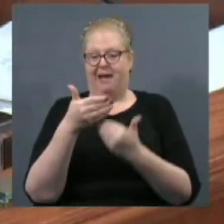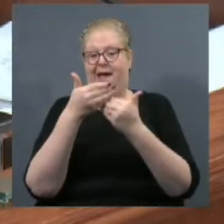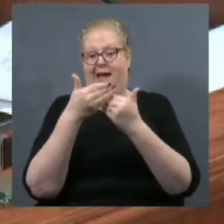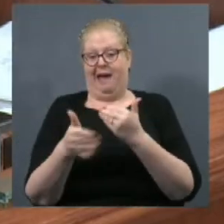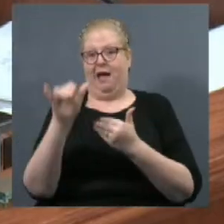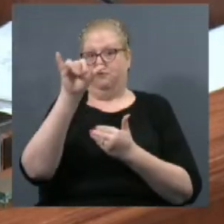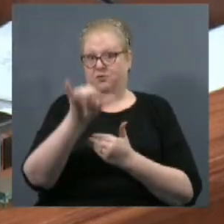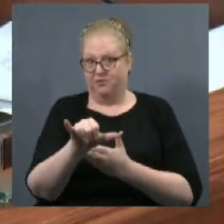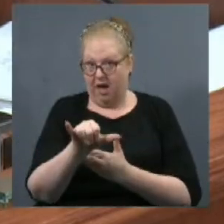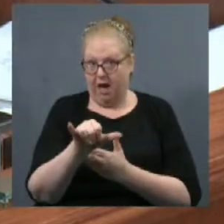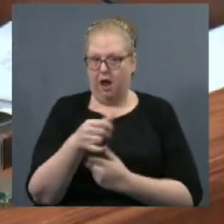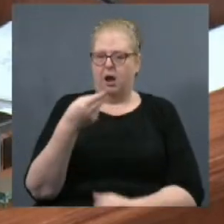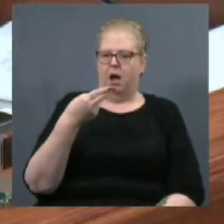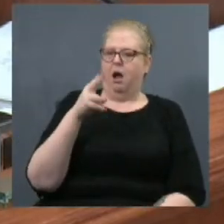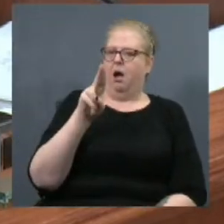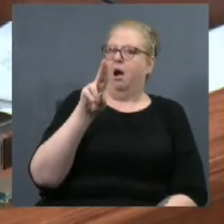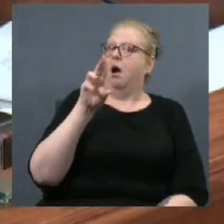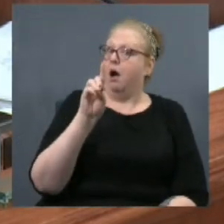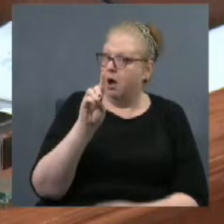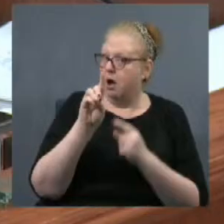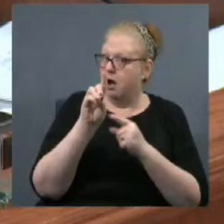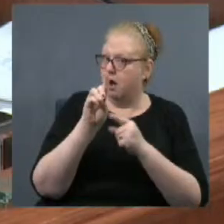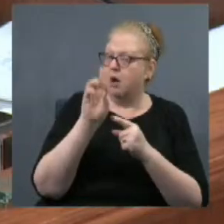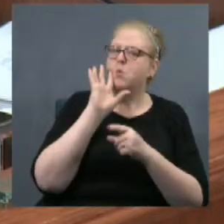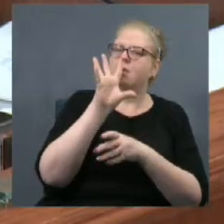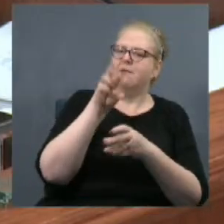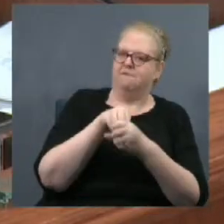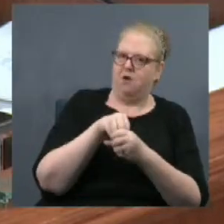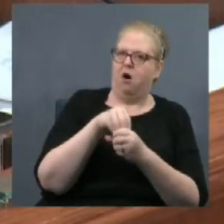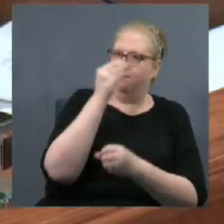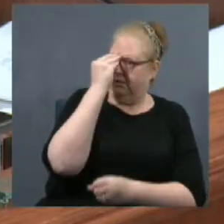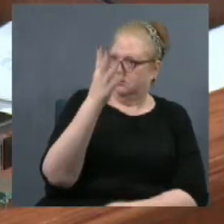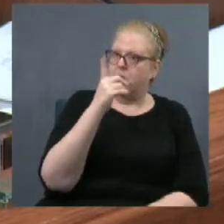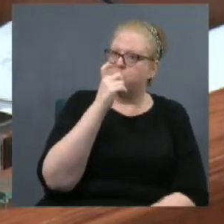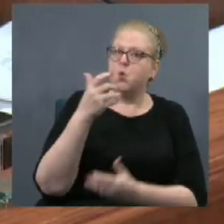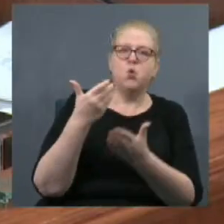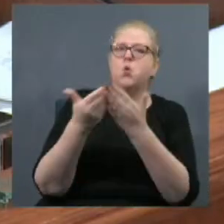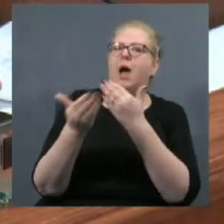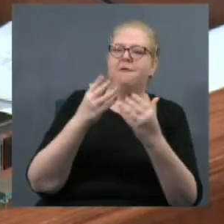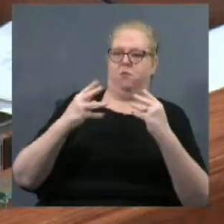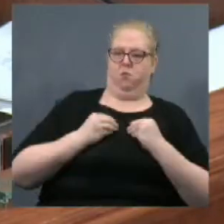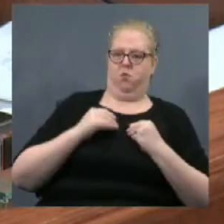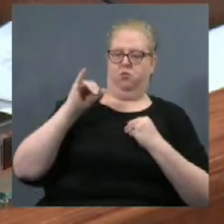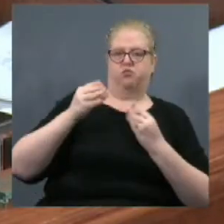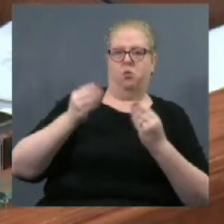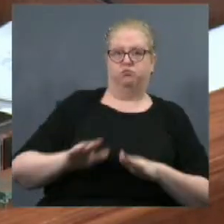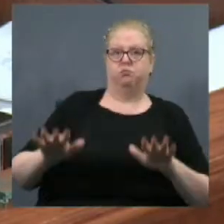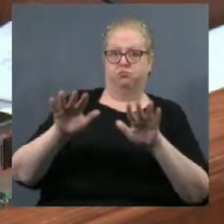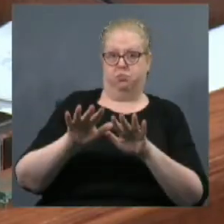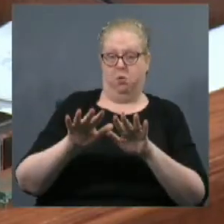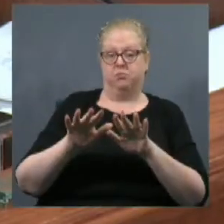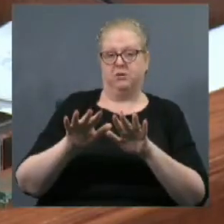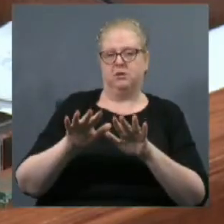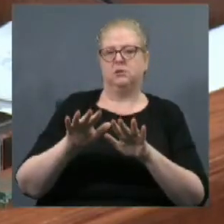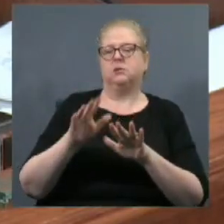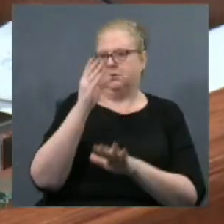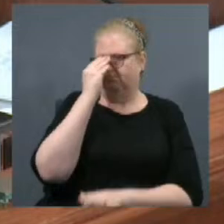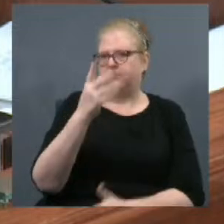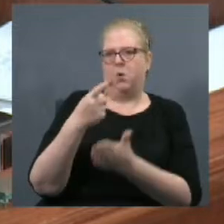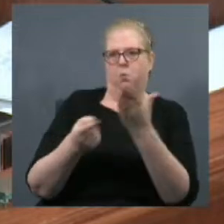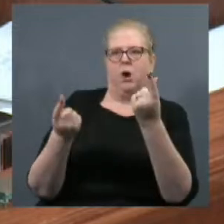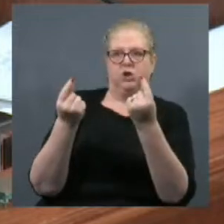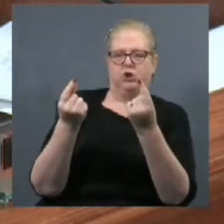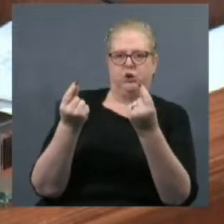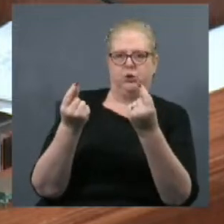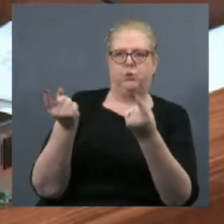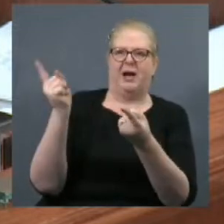HUD would be saying to whoever has title to those properties, this is what you're going to do until sometime